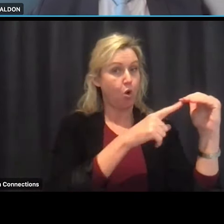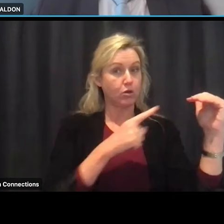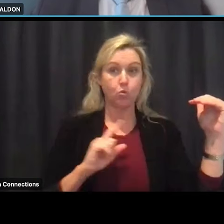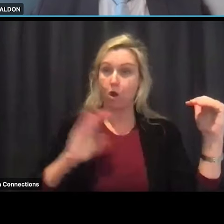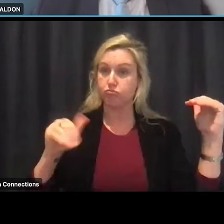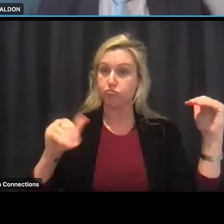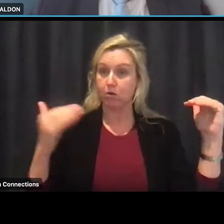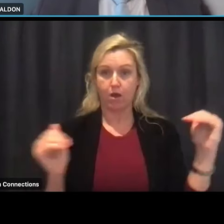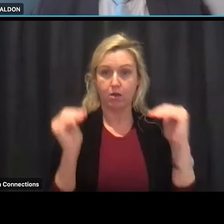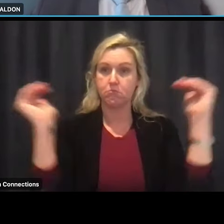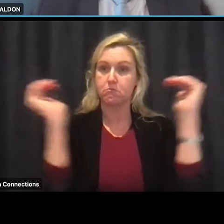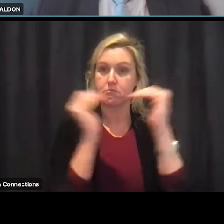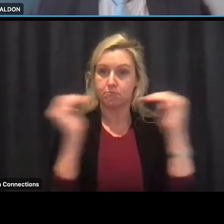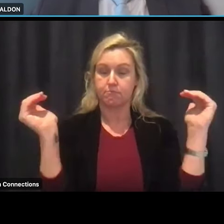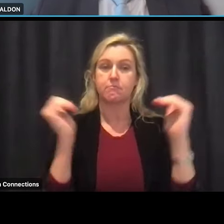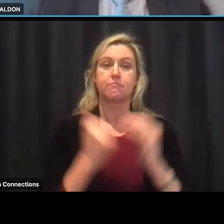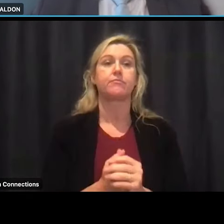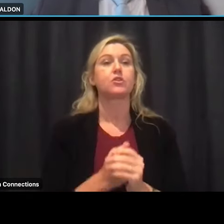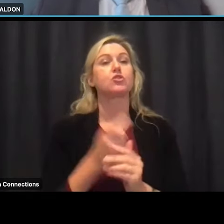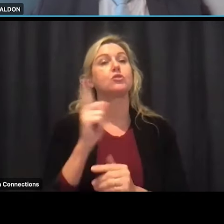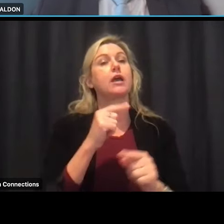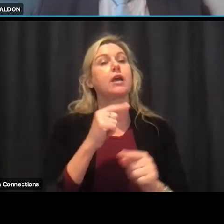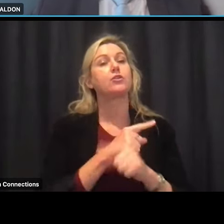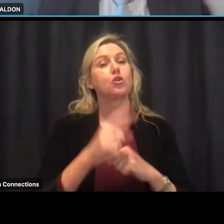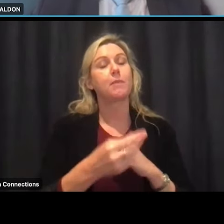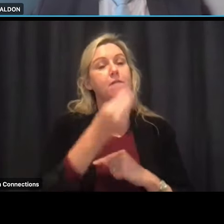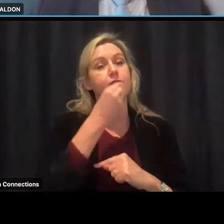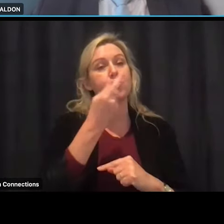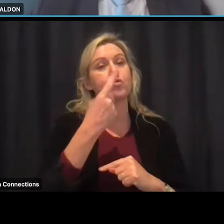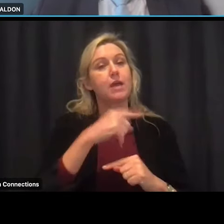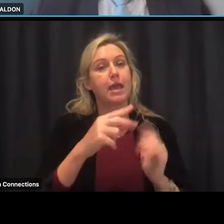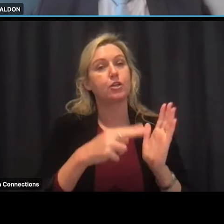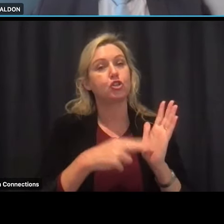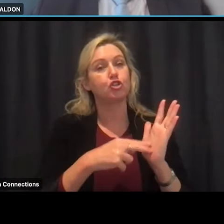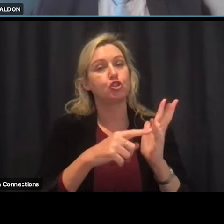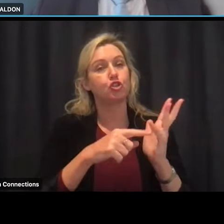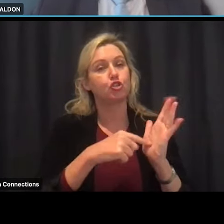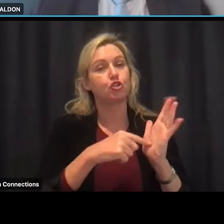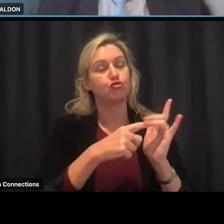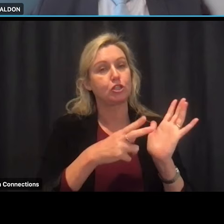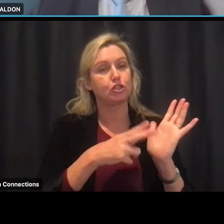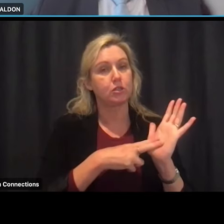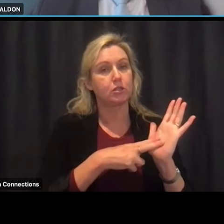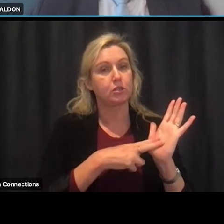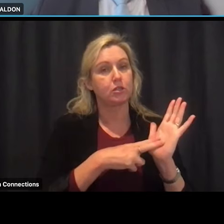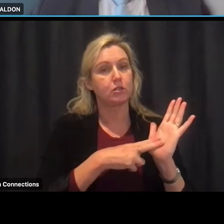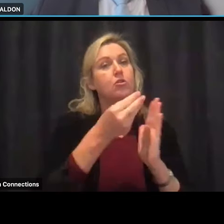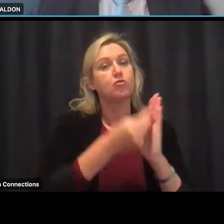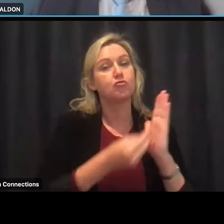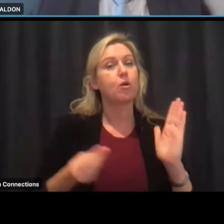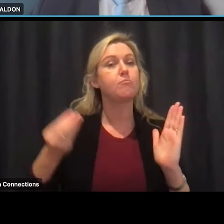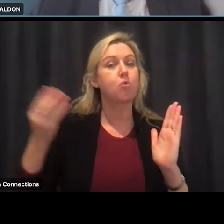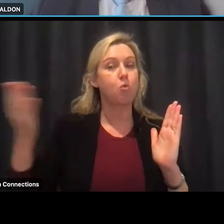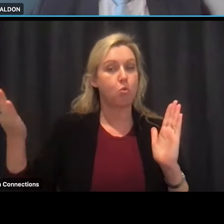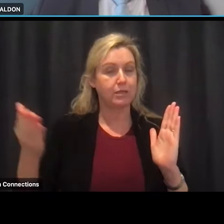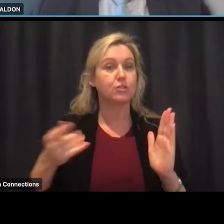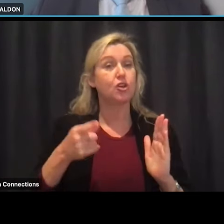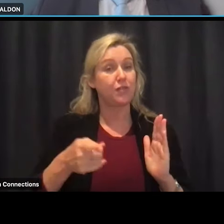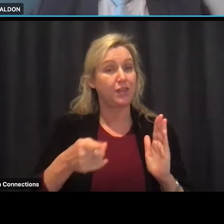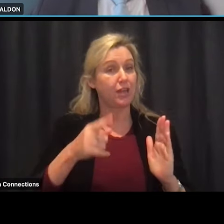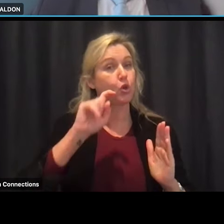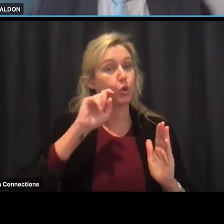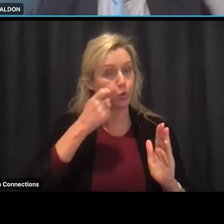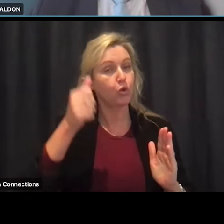to be on the food and nutrition reporting requirements to make sure you're all comfortable with what you need to do when it's time to submit your quarterly